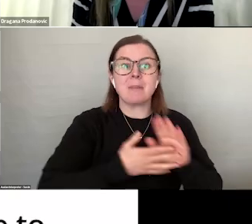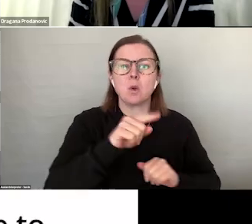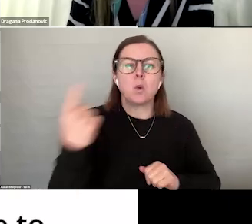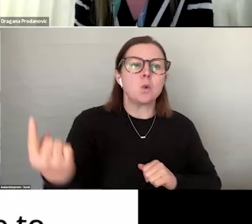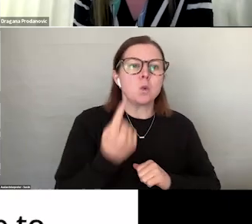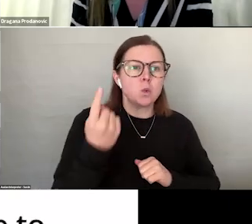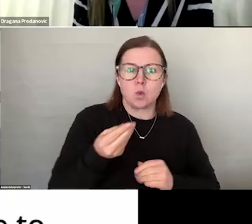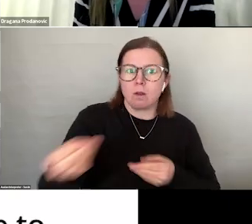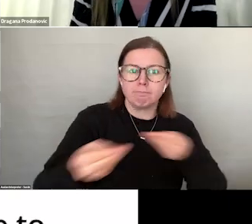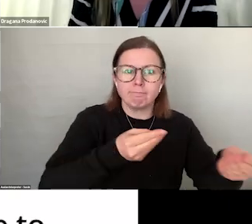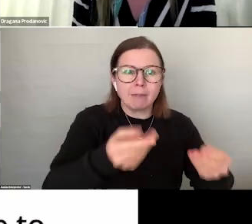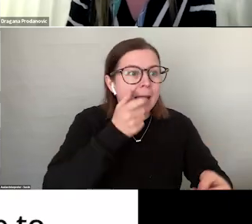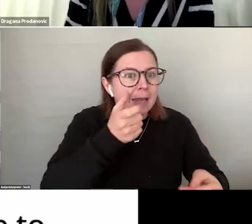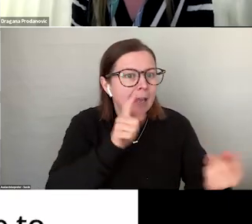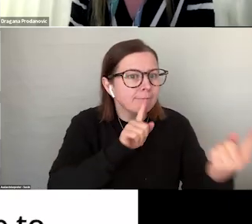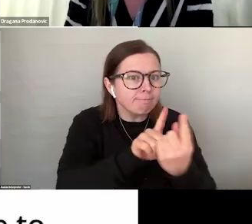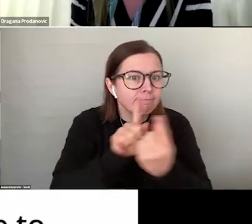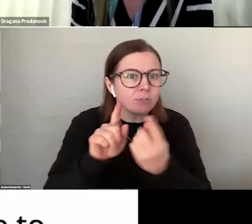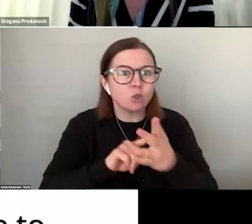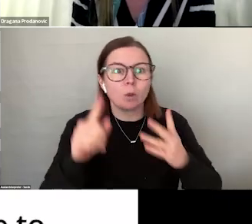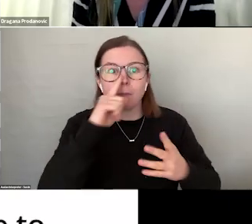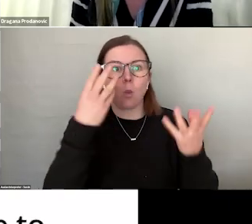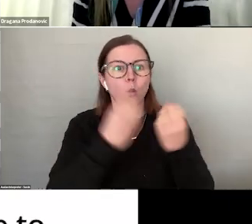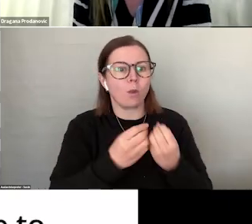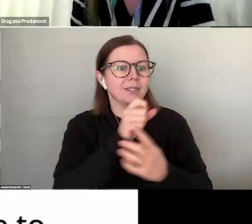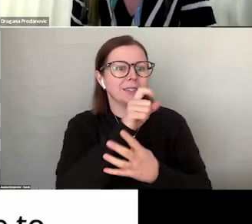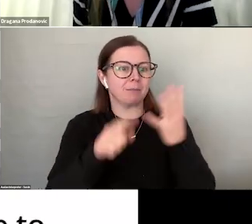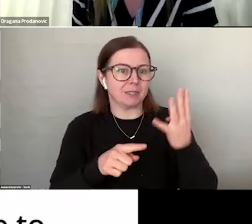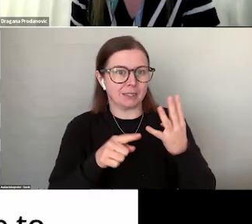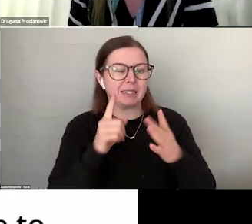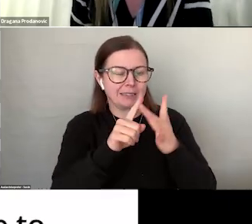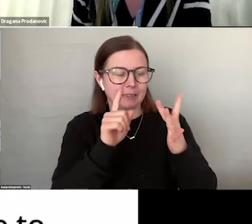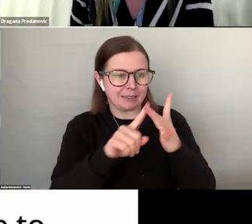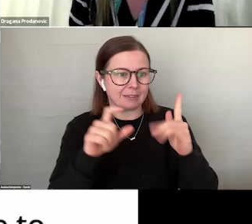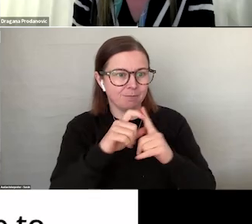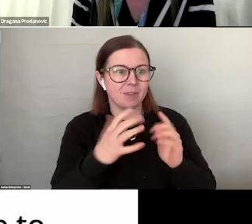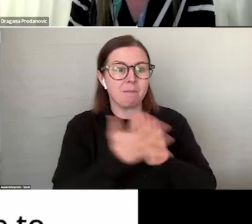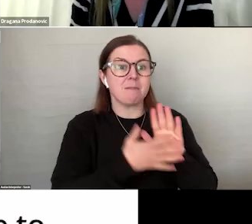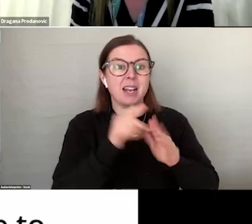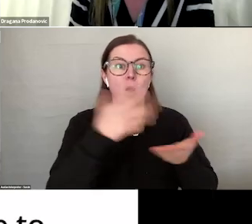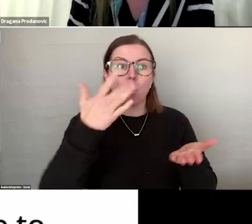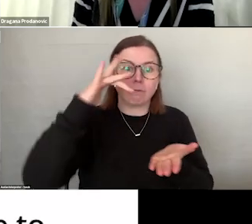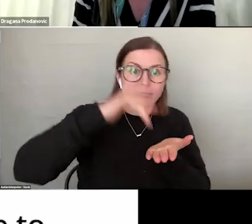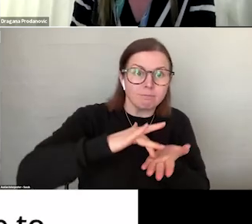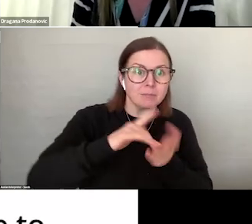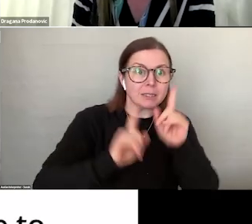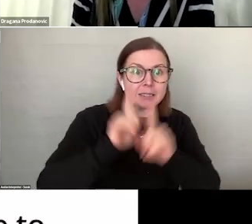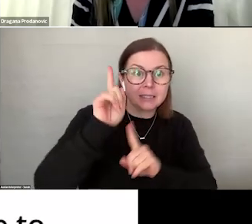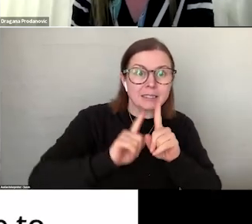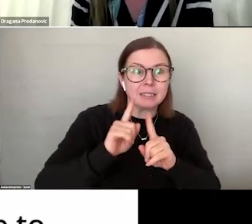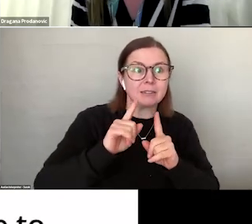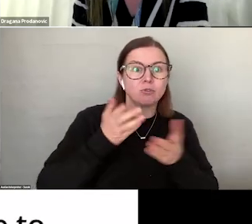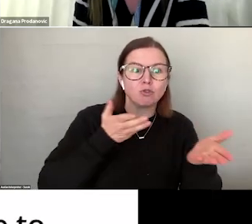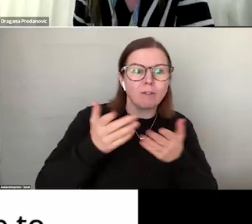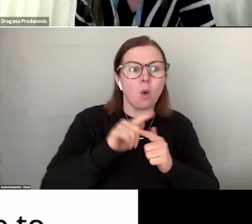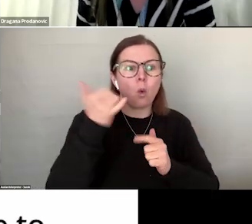with intellectual disability, when and where. So, for example, is it done in a metropolitan service or in a rural-based